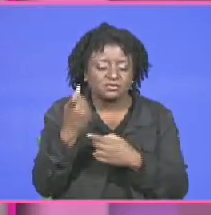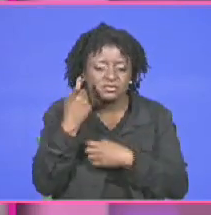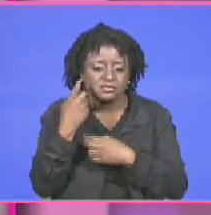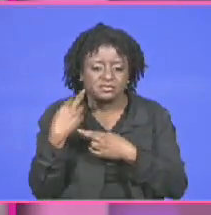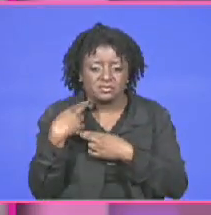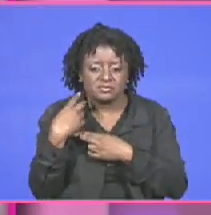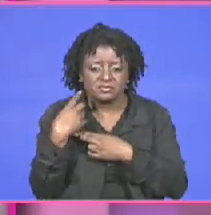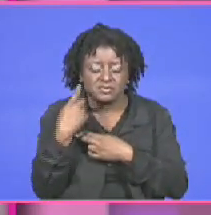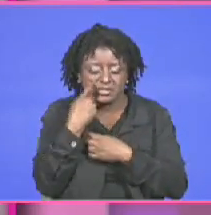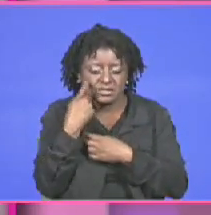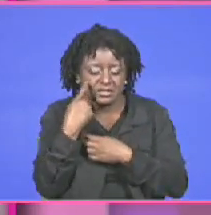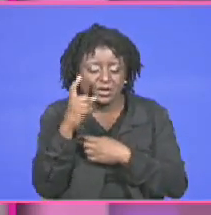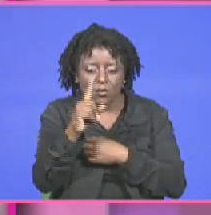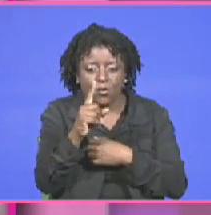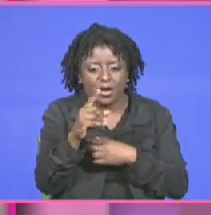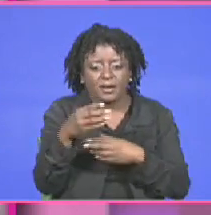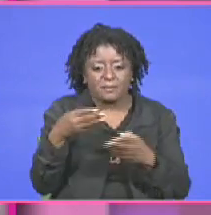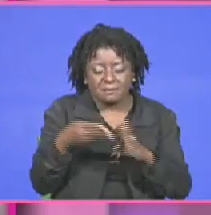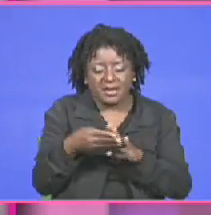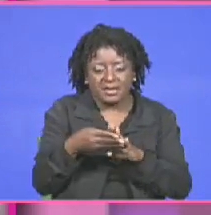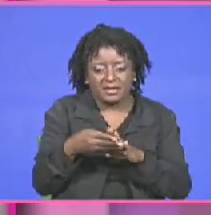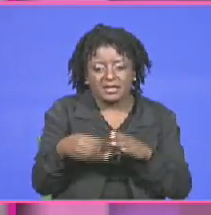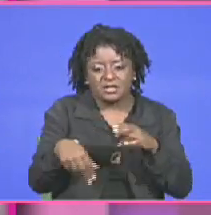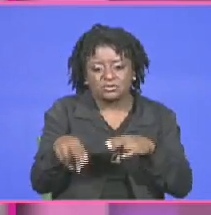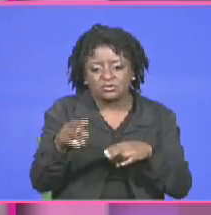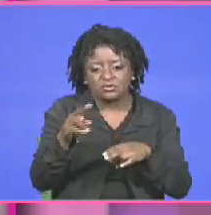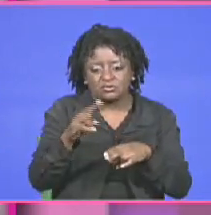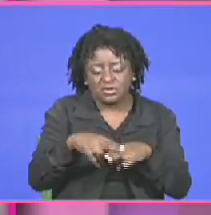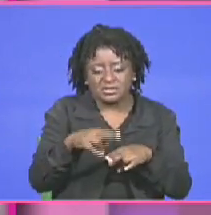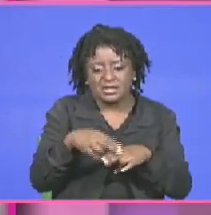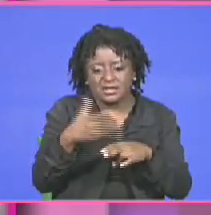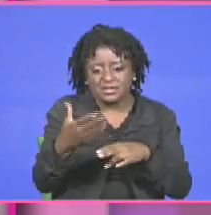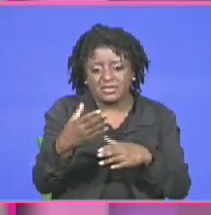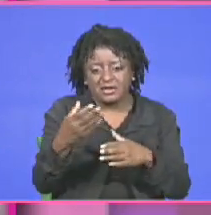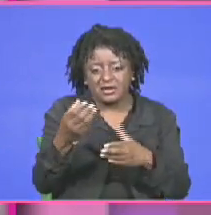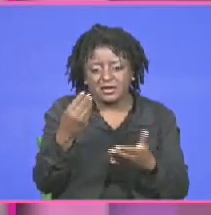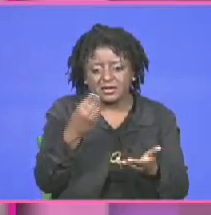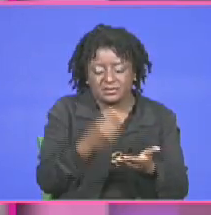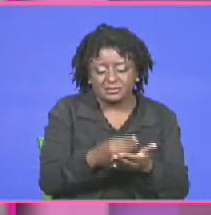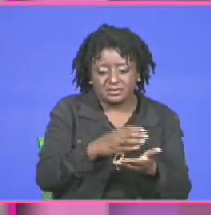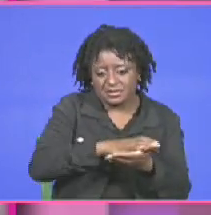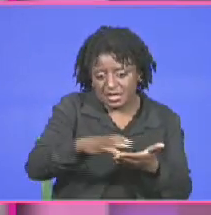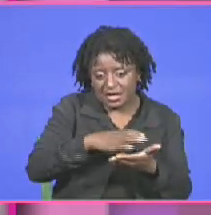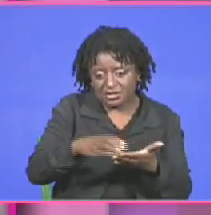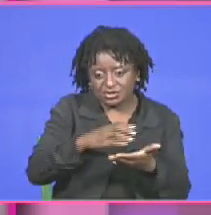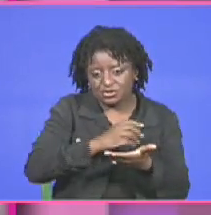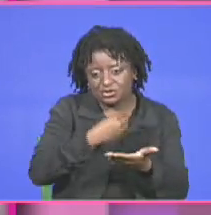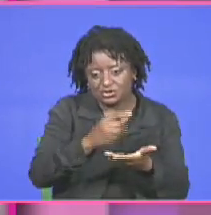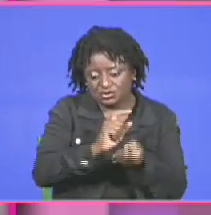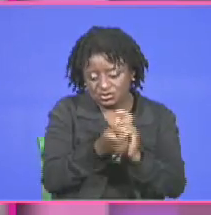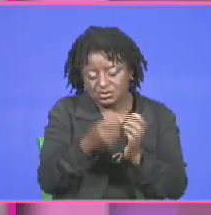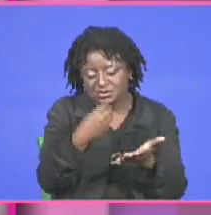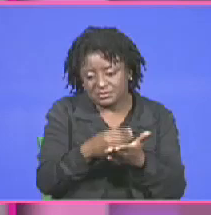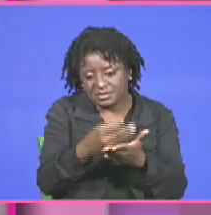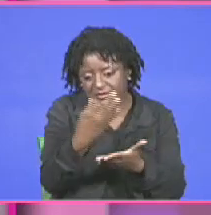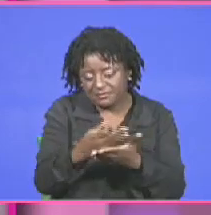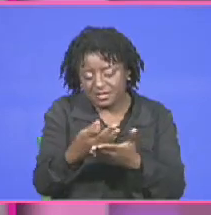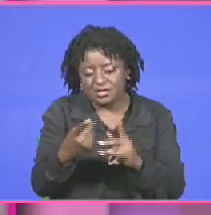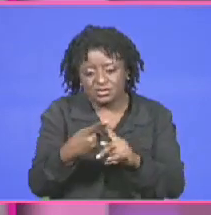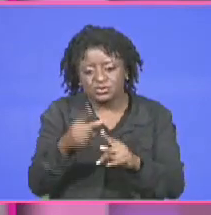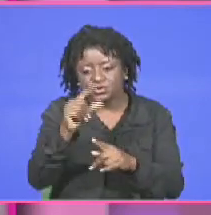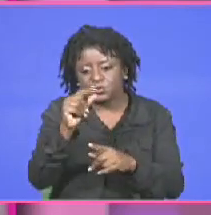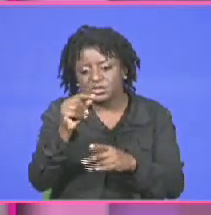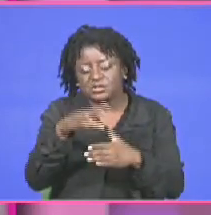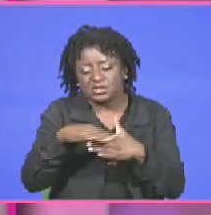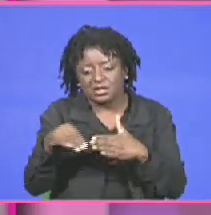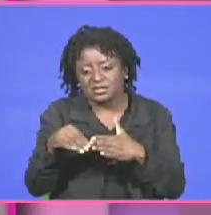their check cashing fee to nearly $20. It sparked much concern, but as we hear in this report from Clint Watson, there could be